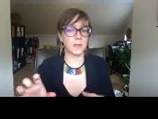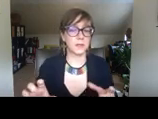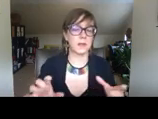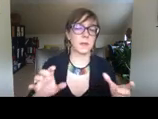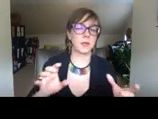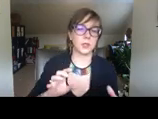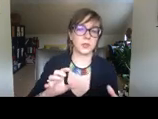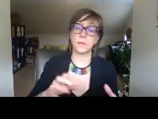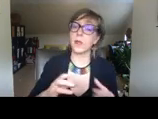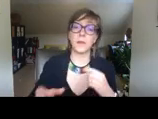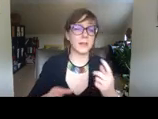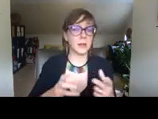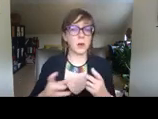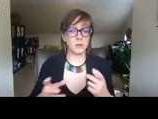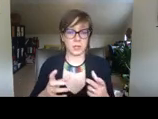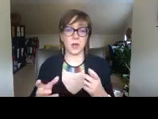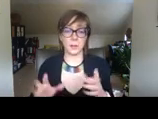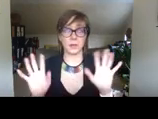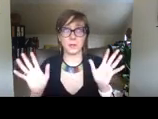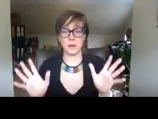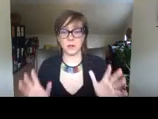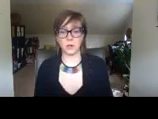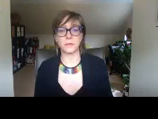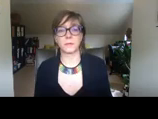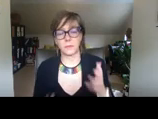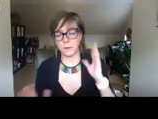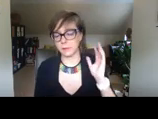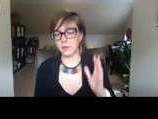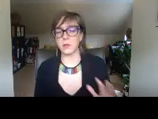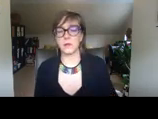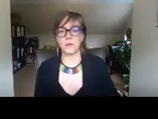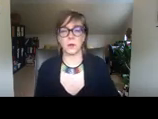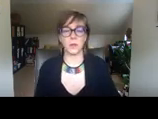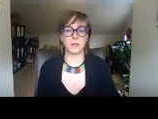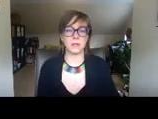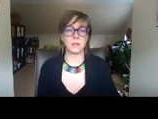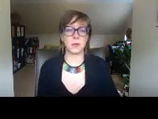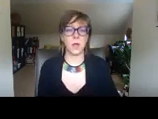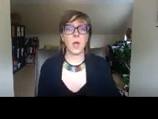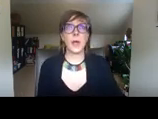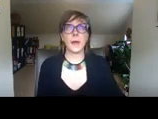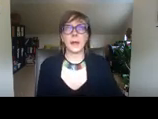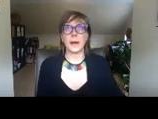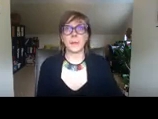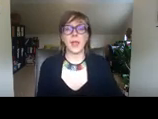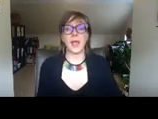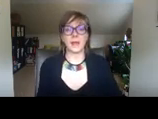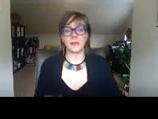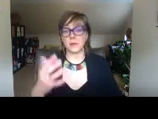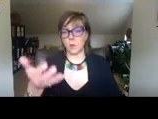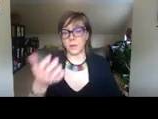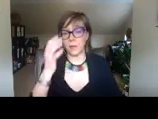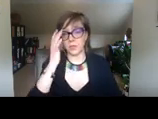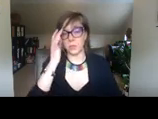of my sentence, and I might change it. That's how conversation happens in a nutshell. There's a lot of other complexities too.